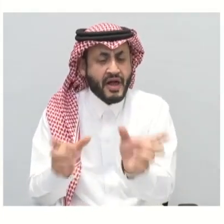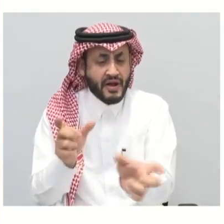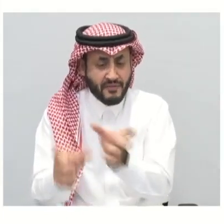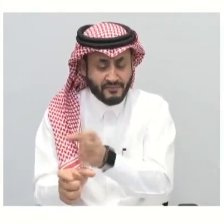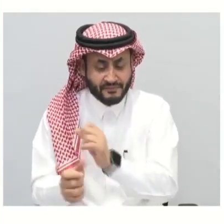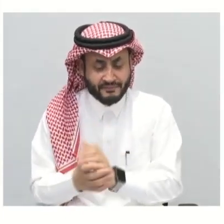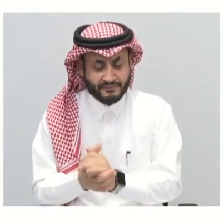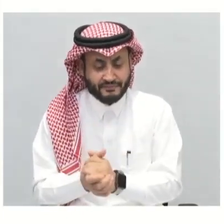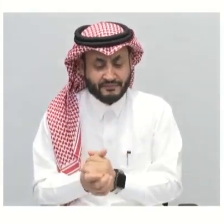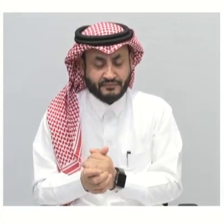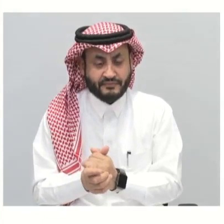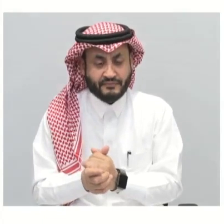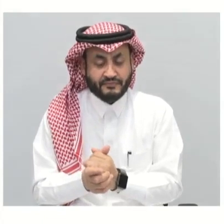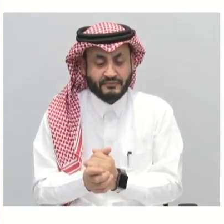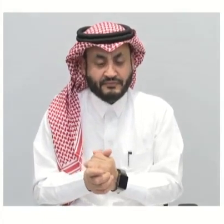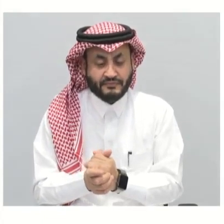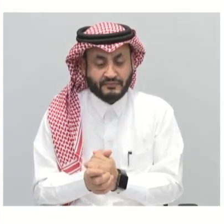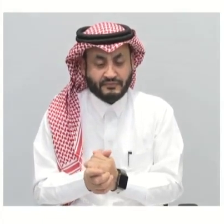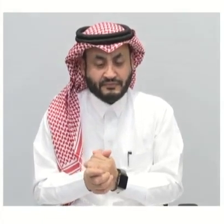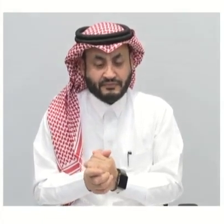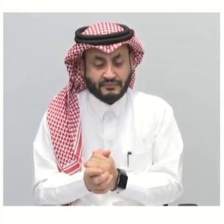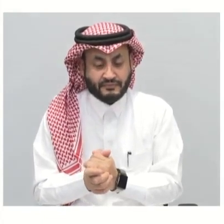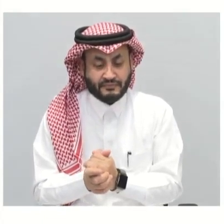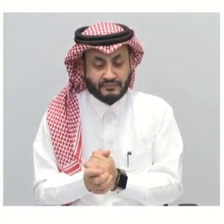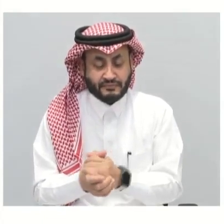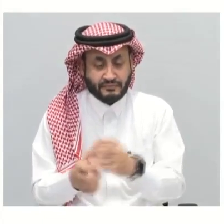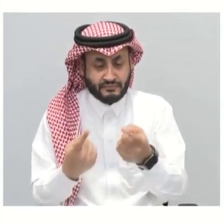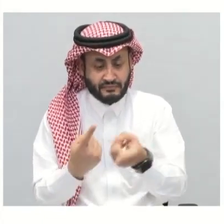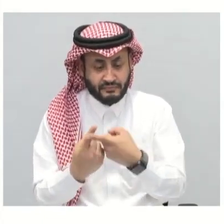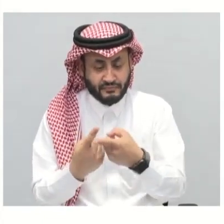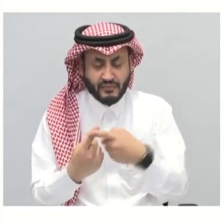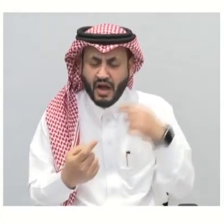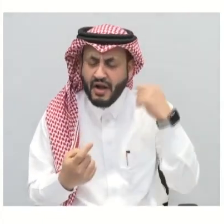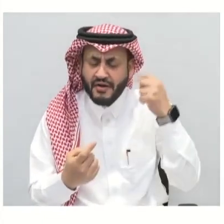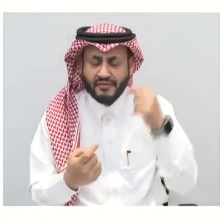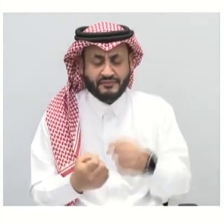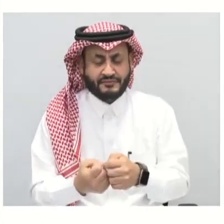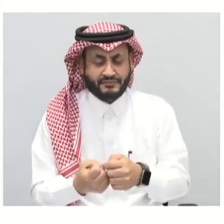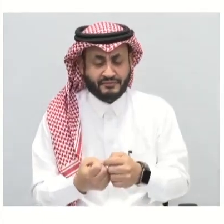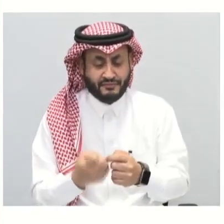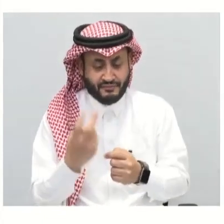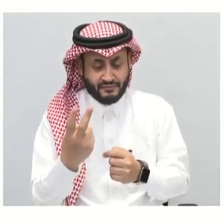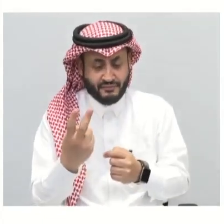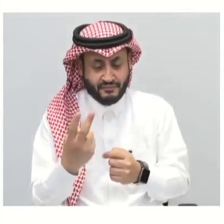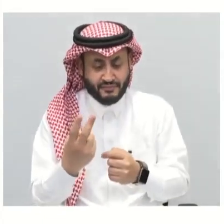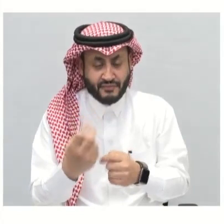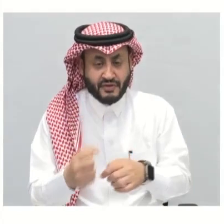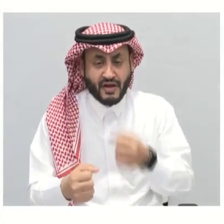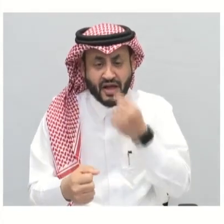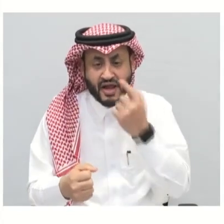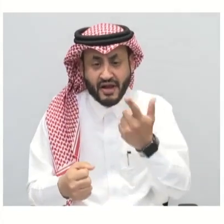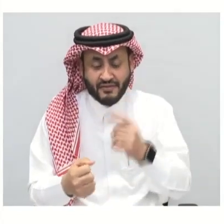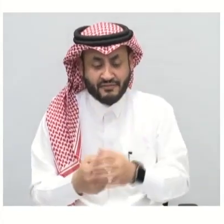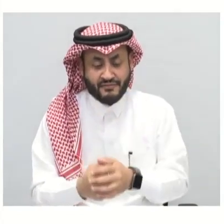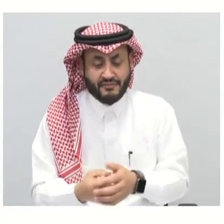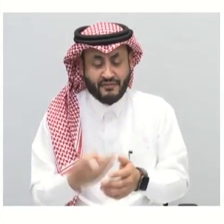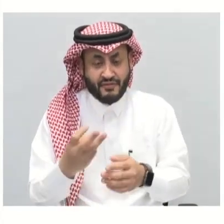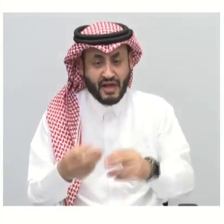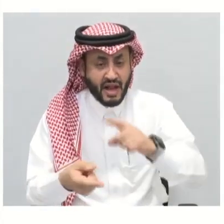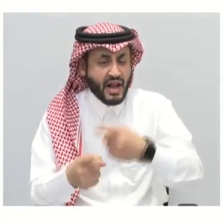nice new silk tie. So nice, this is an opinion. New, this is the age. Silk is